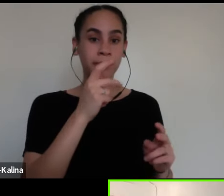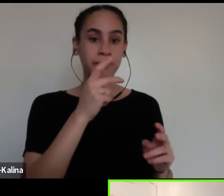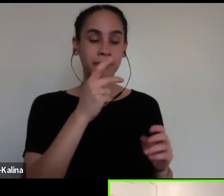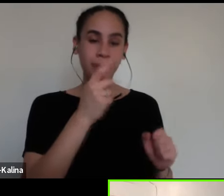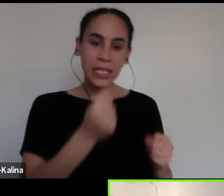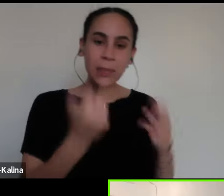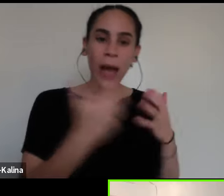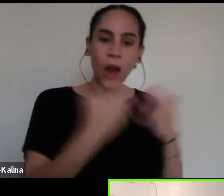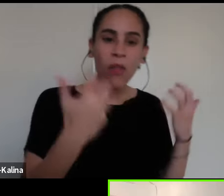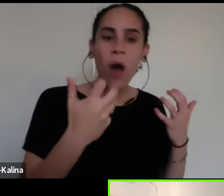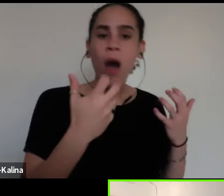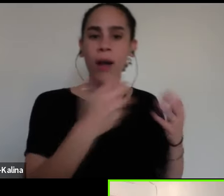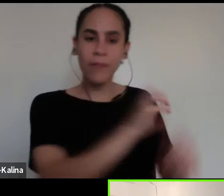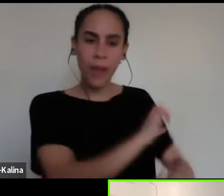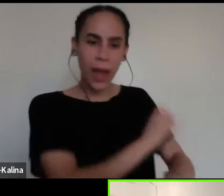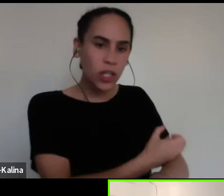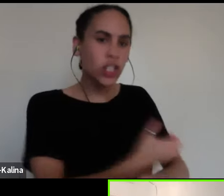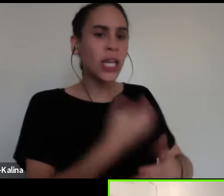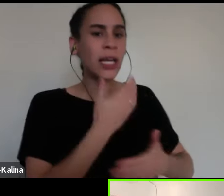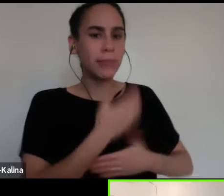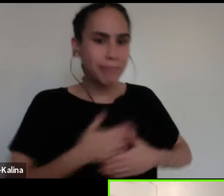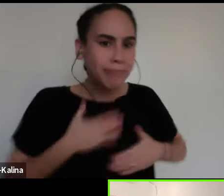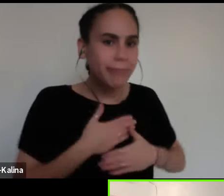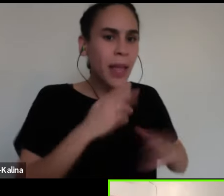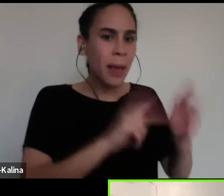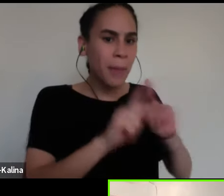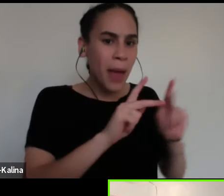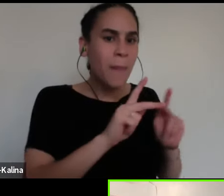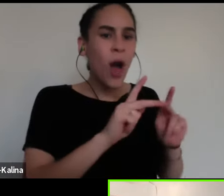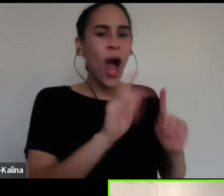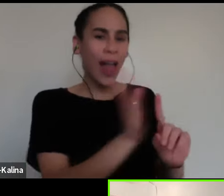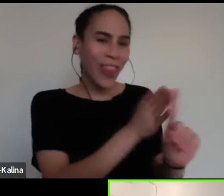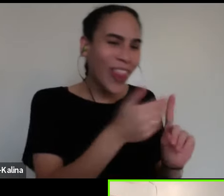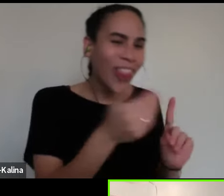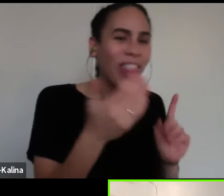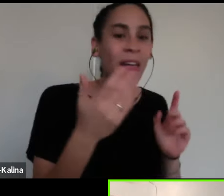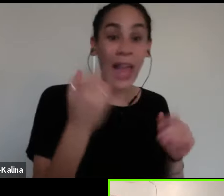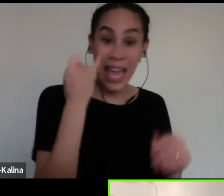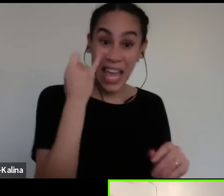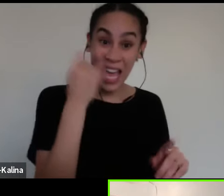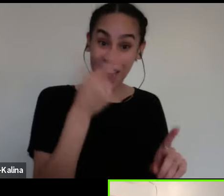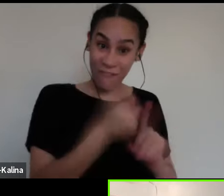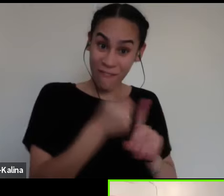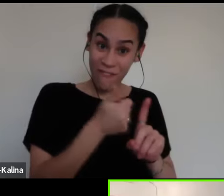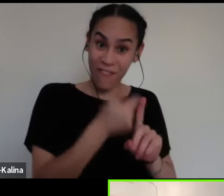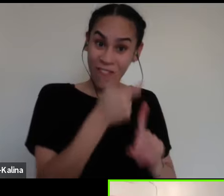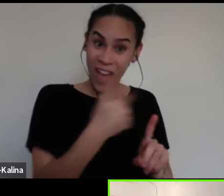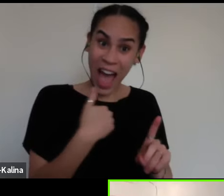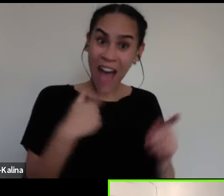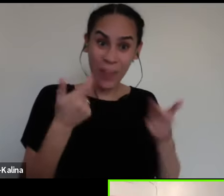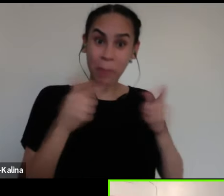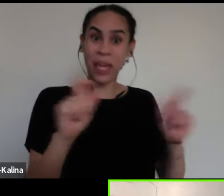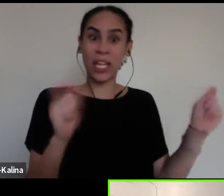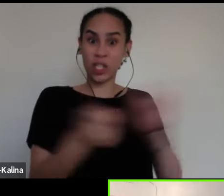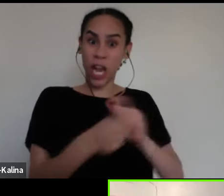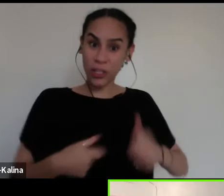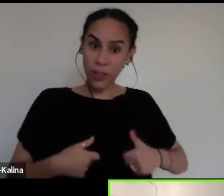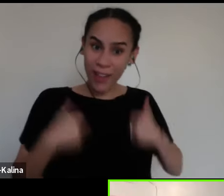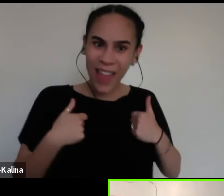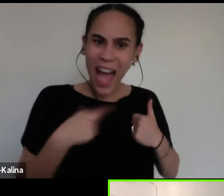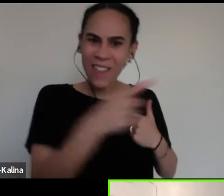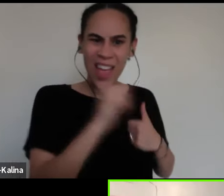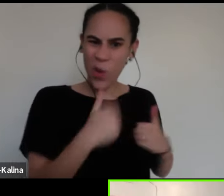energy in entertaining people and, sort of being charming. When they're going through a big life change, they don't have the energy to sustain that. So you modify that,